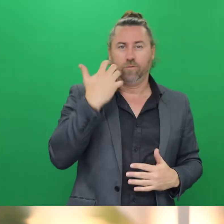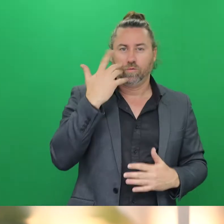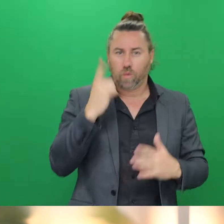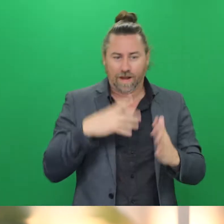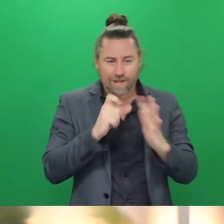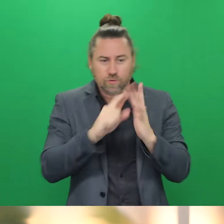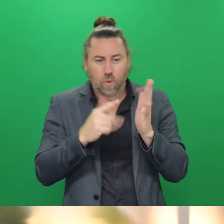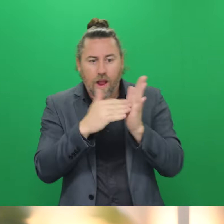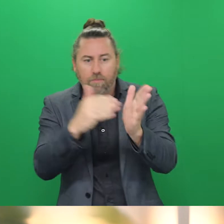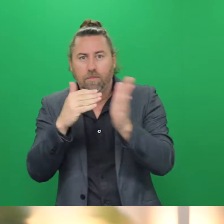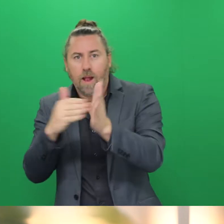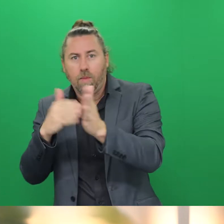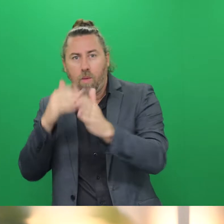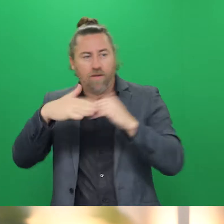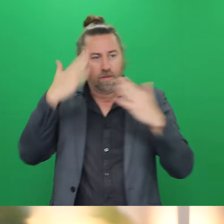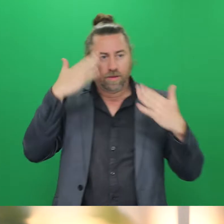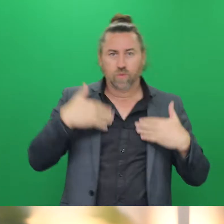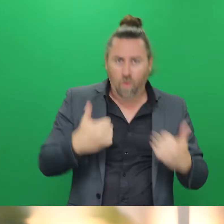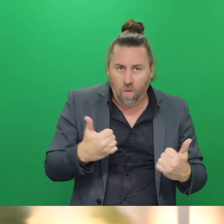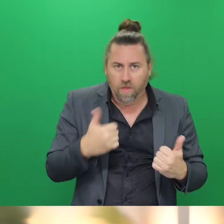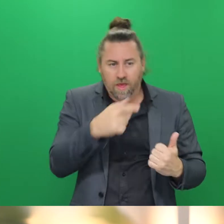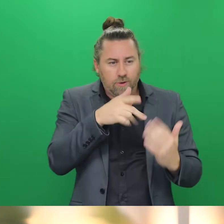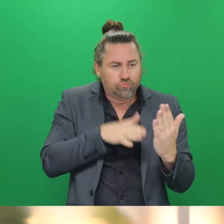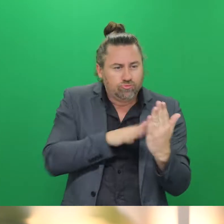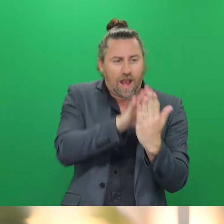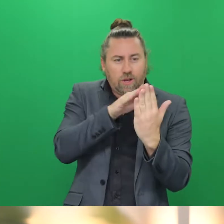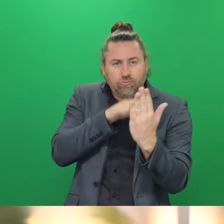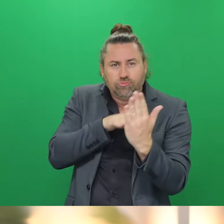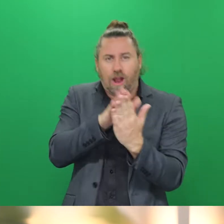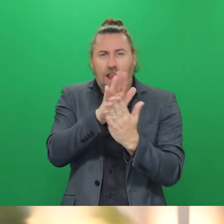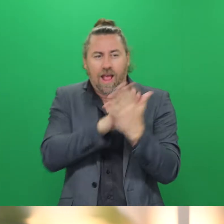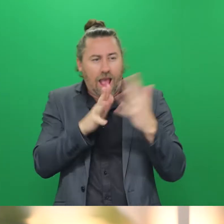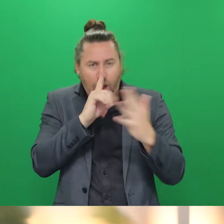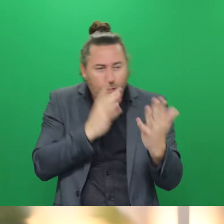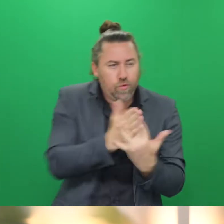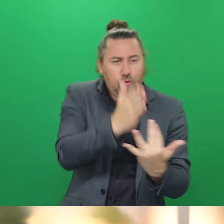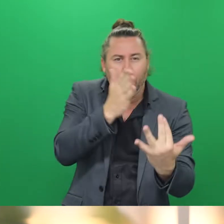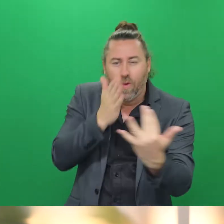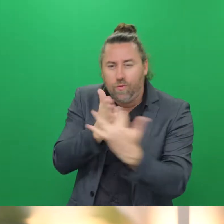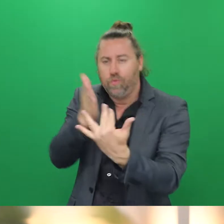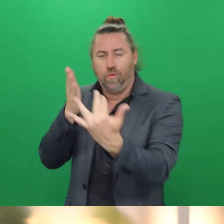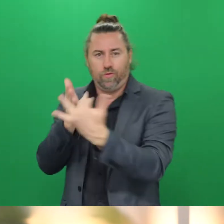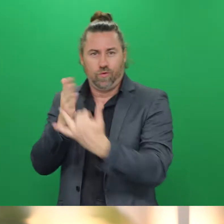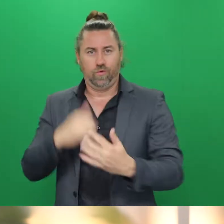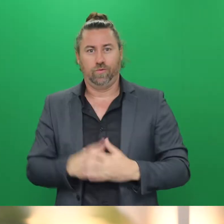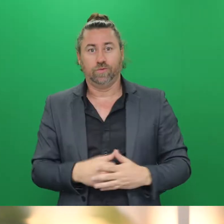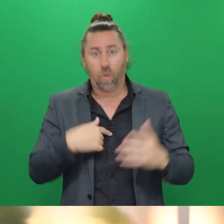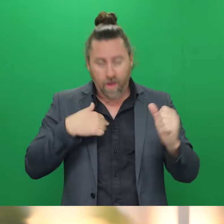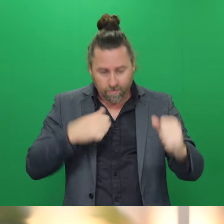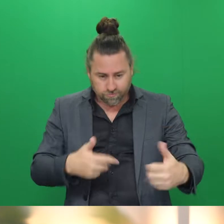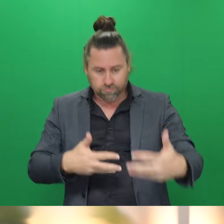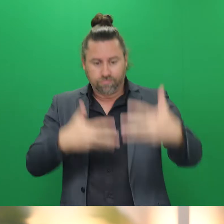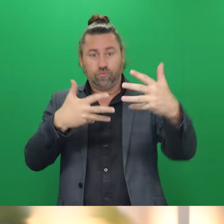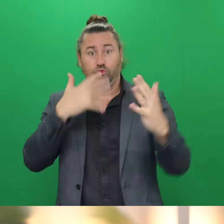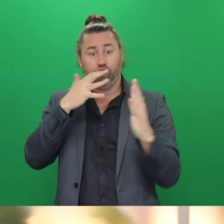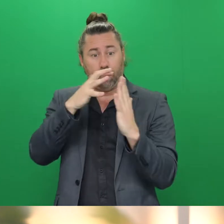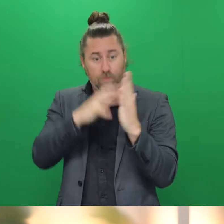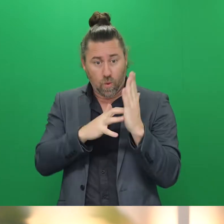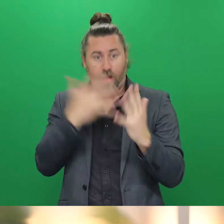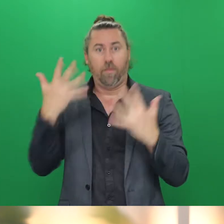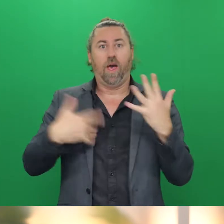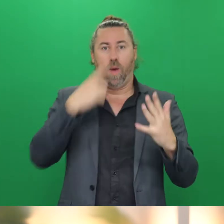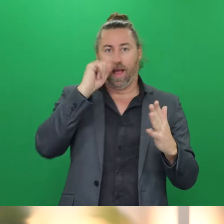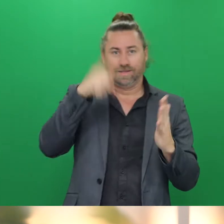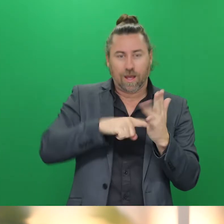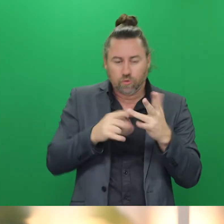how Australians manage these challenges. These estimates will, importantly, be used to inform evidence-based